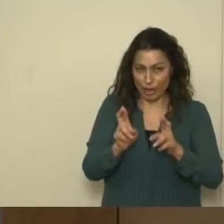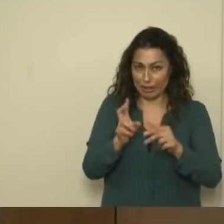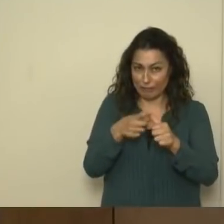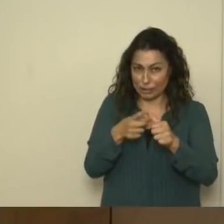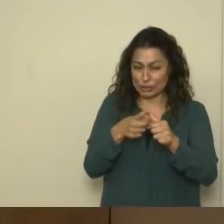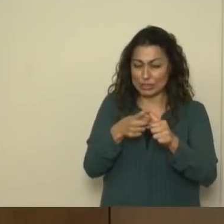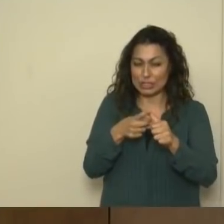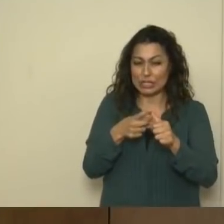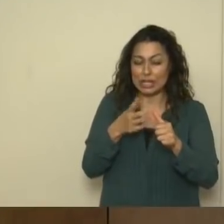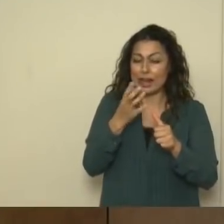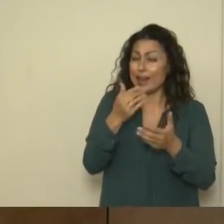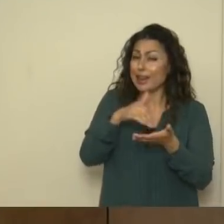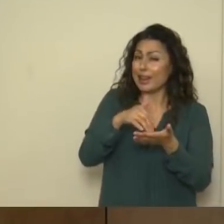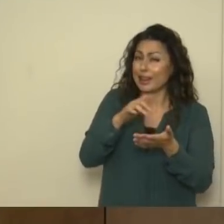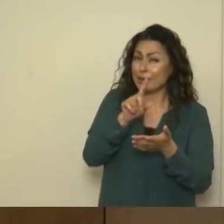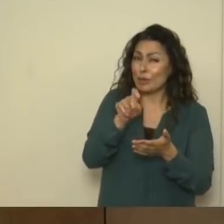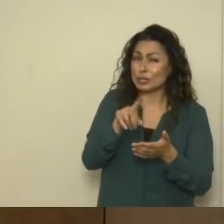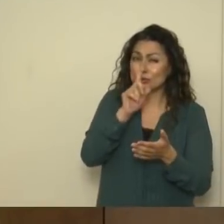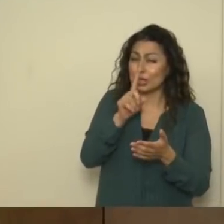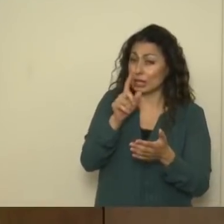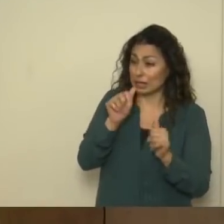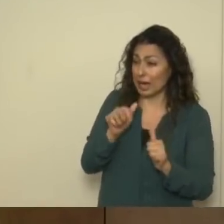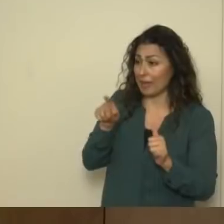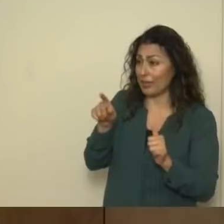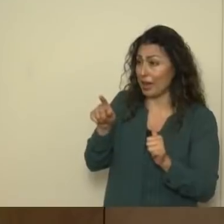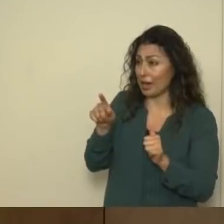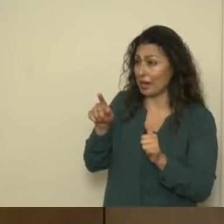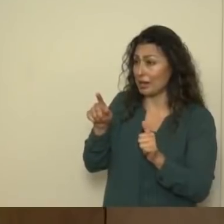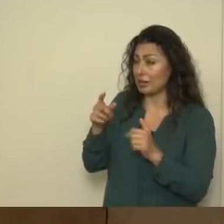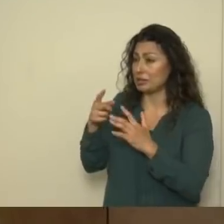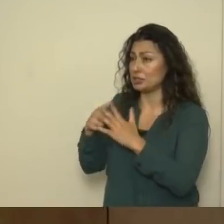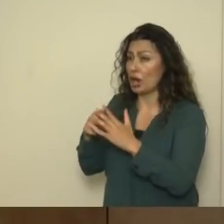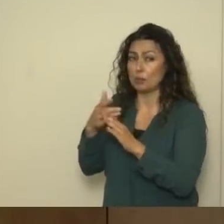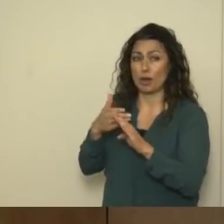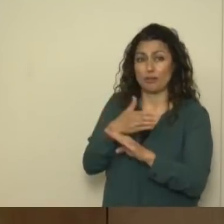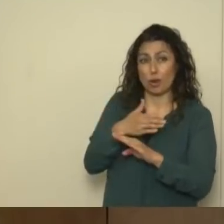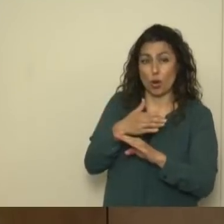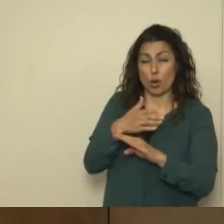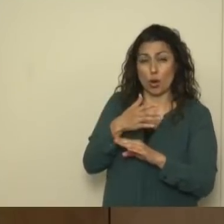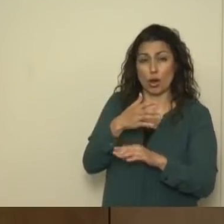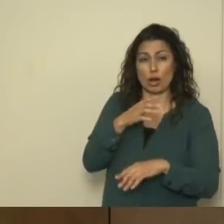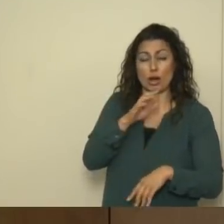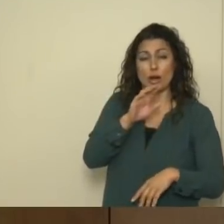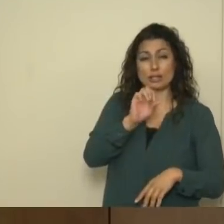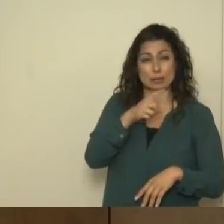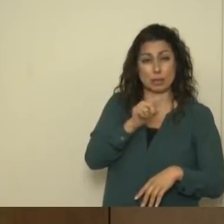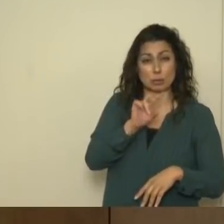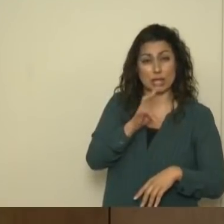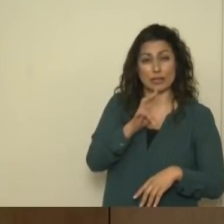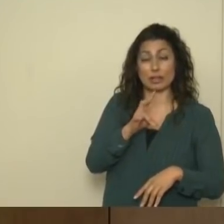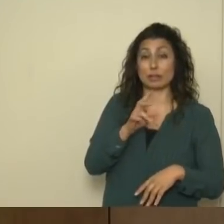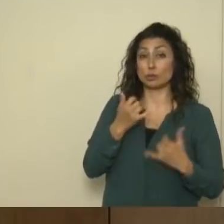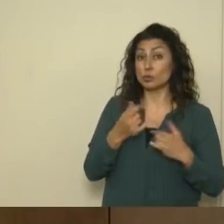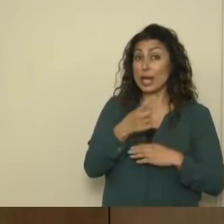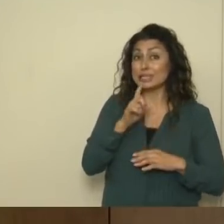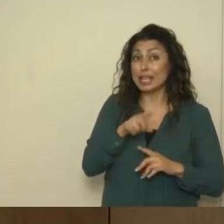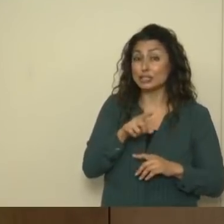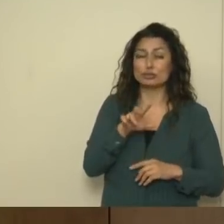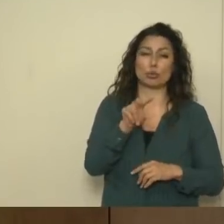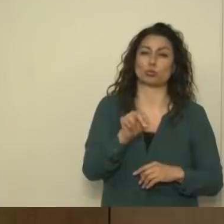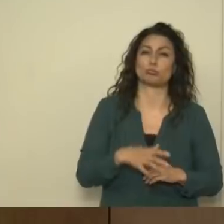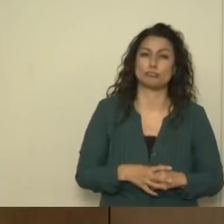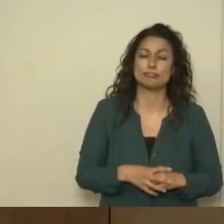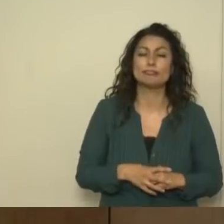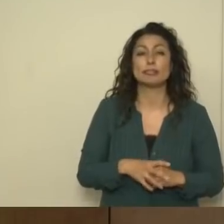first. And I guess the question really is, could they go before the 7th? Today, the answer is no. As we see trends, if we